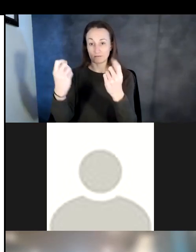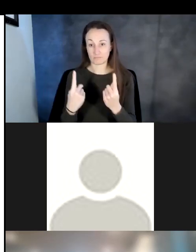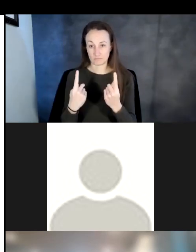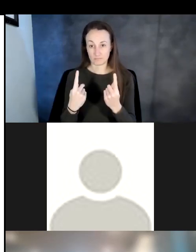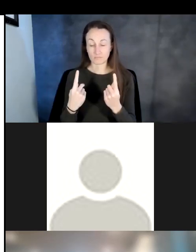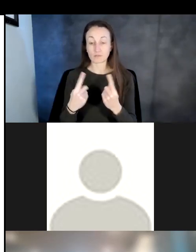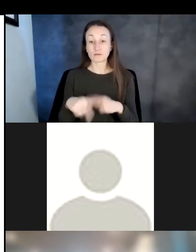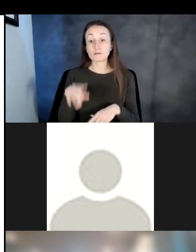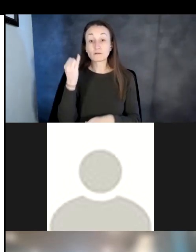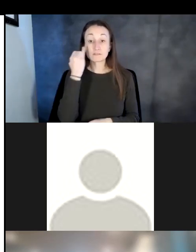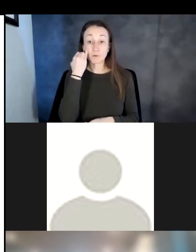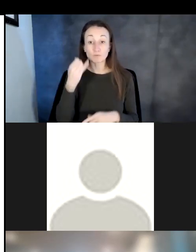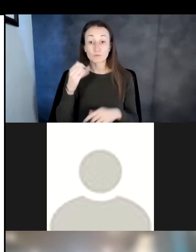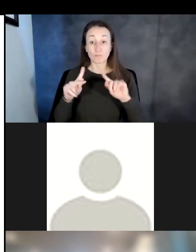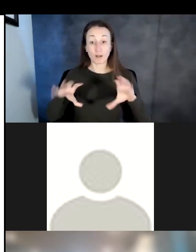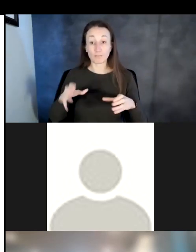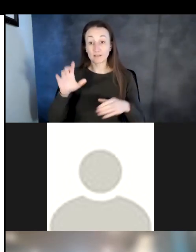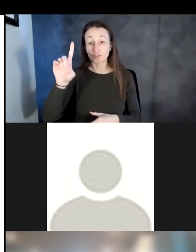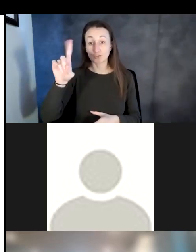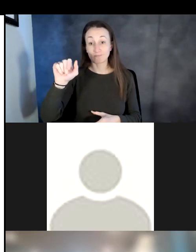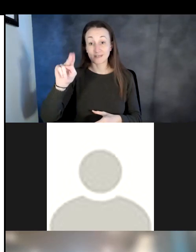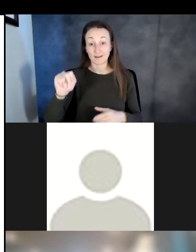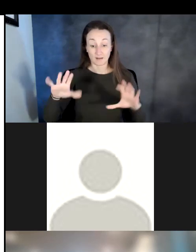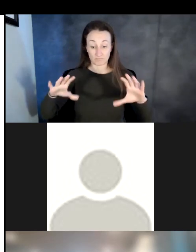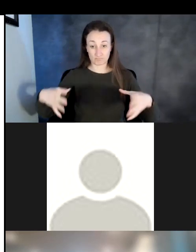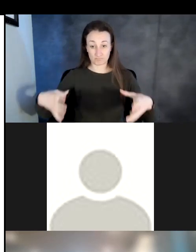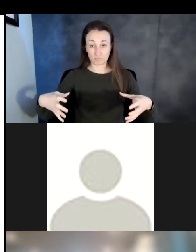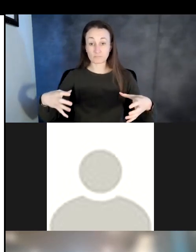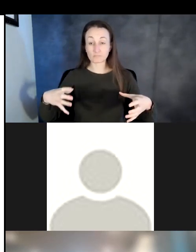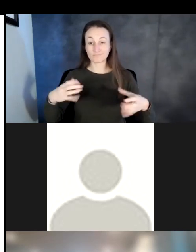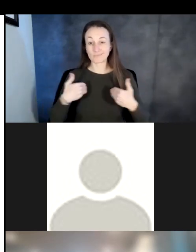say we have our population of DNA here. We have